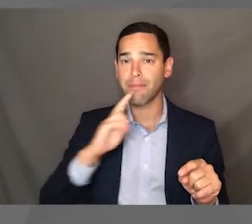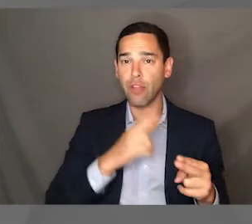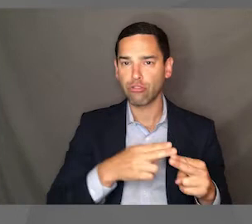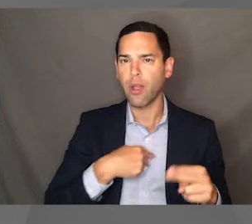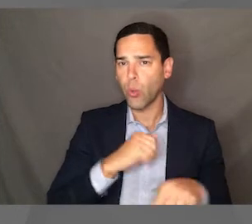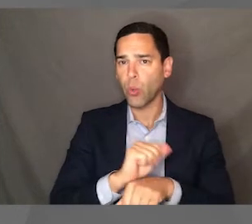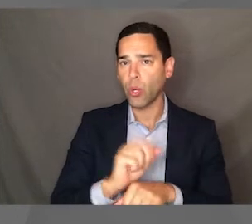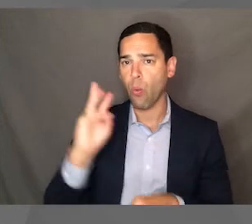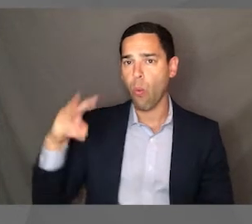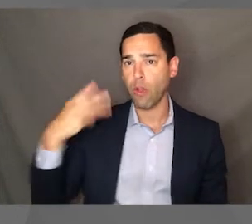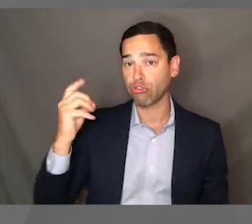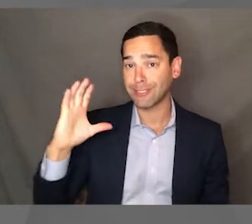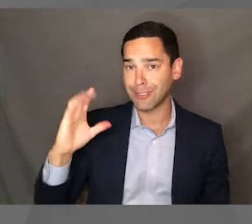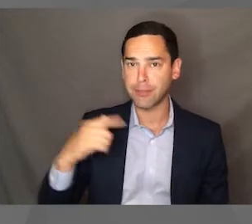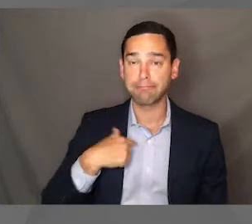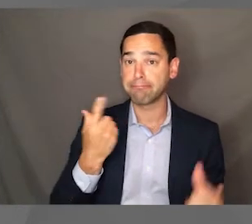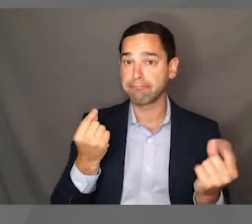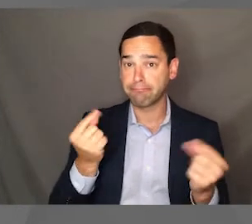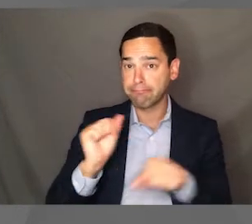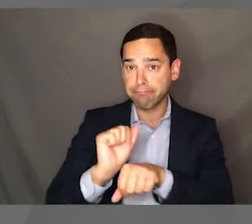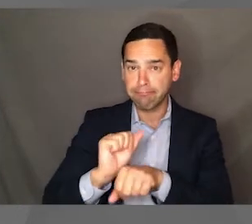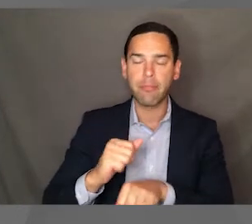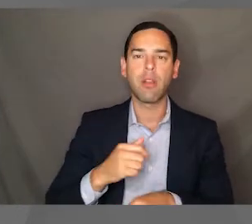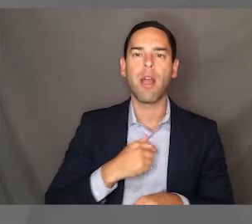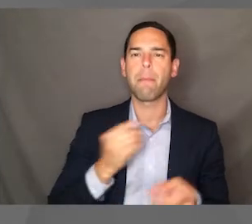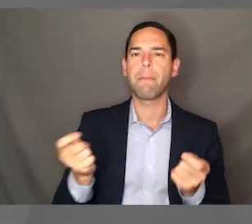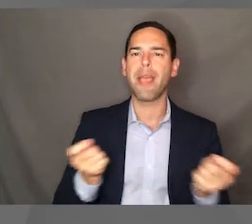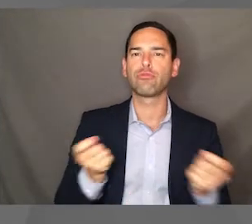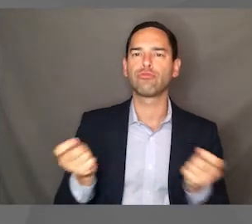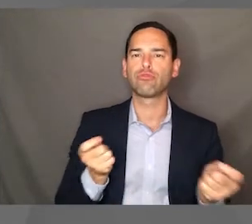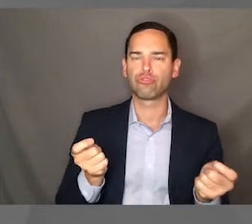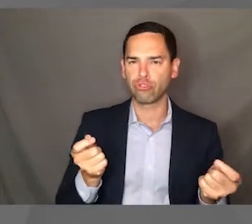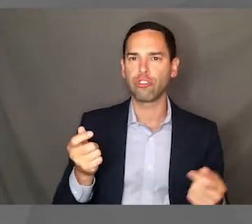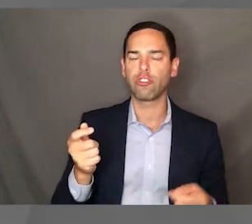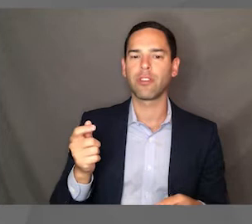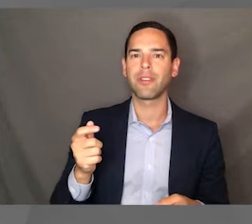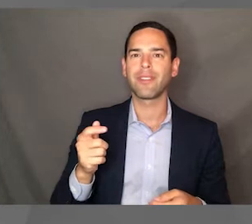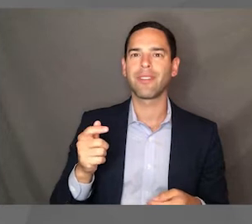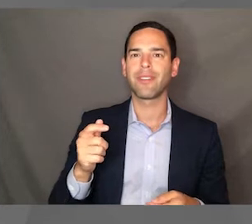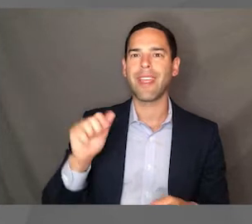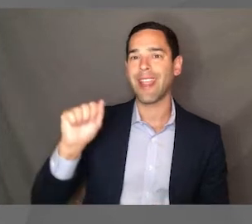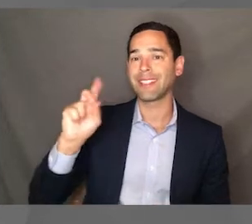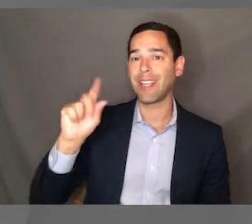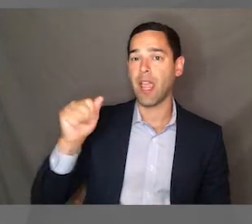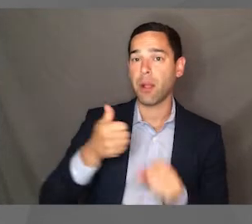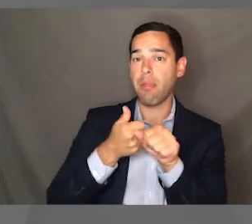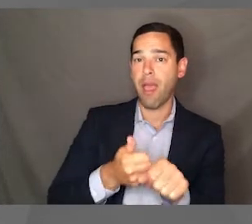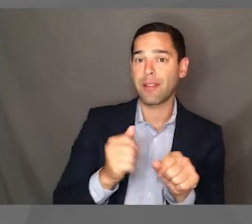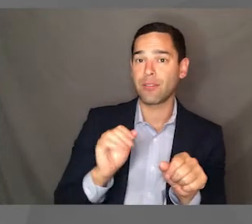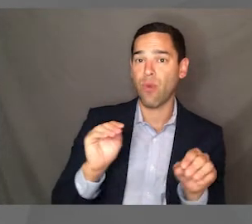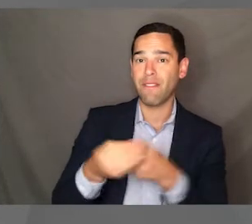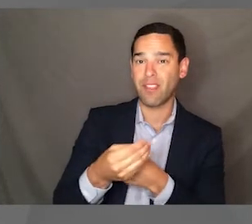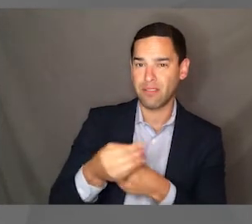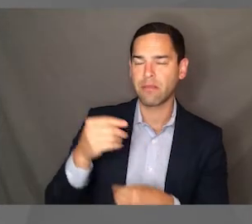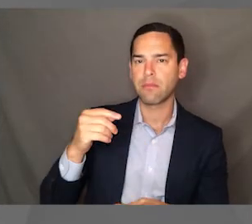and I manage the ED compliance office for the district government. And as you know,